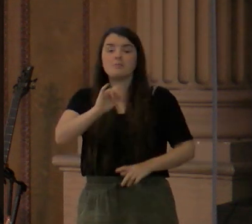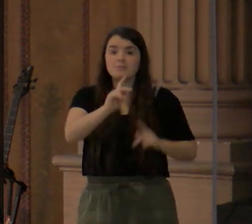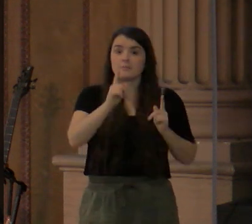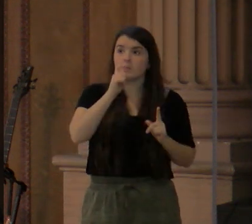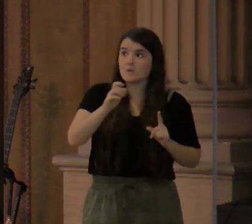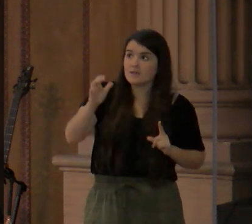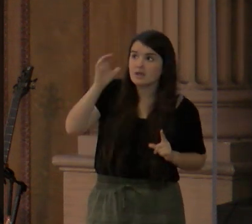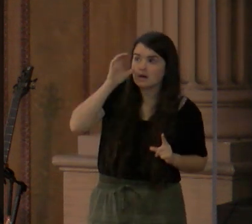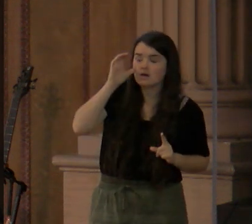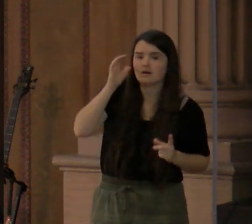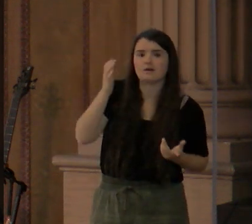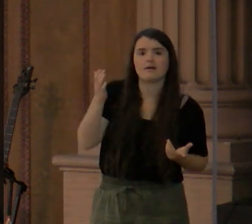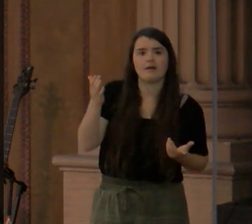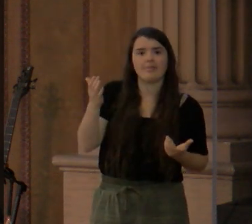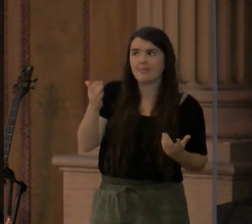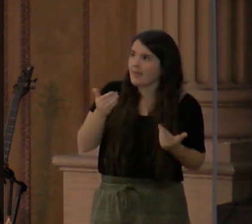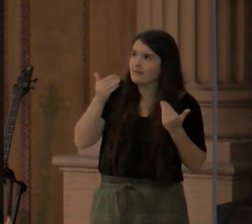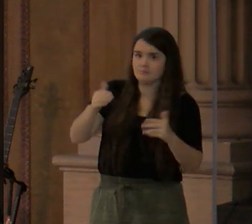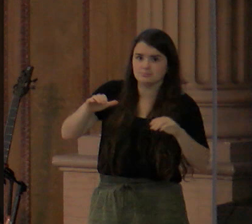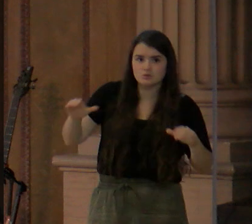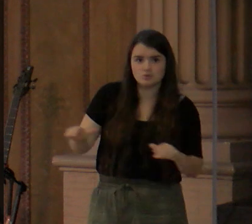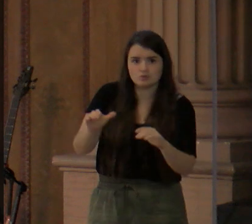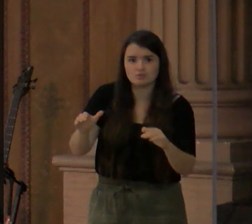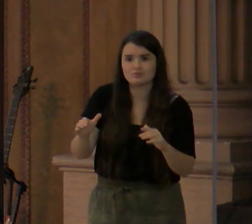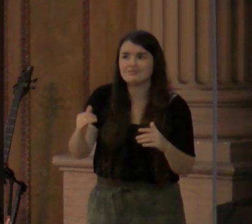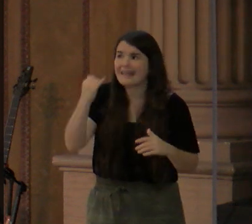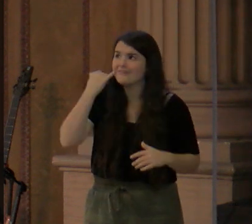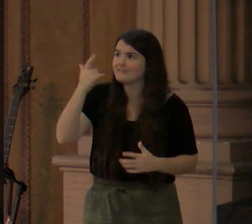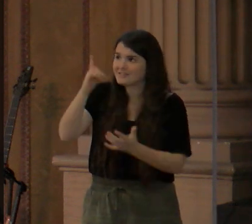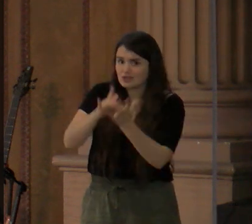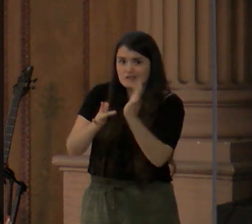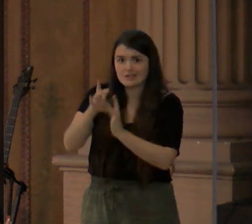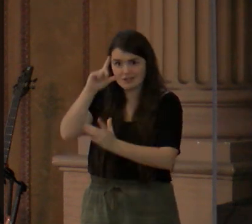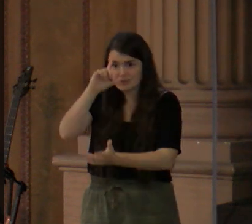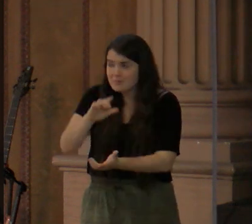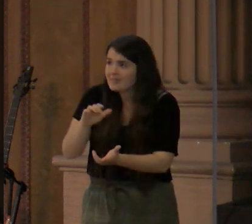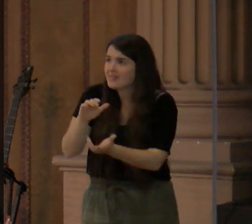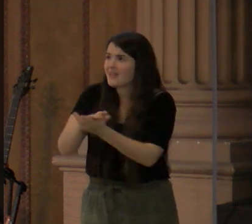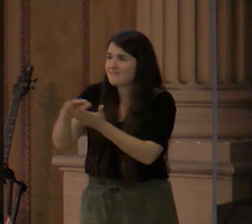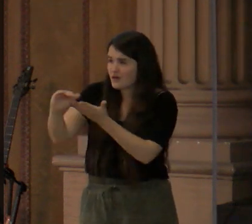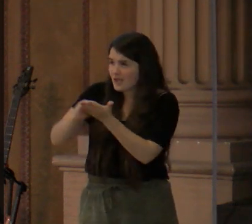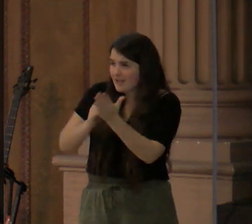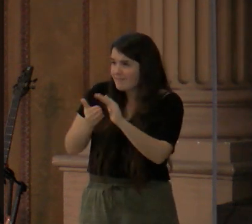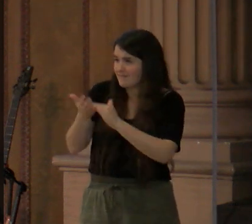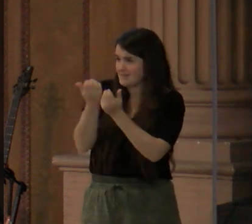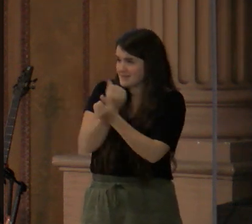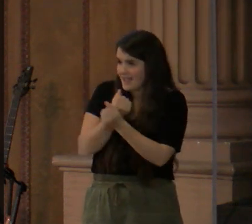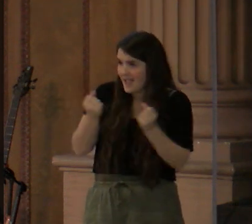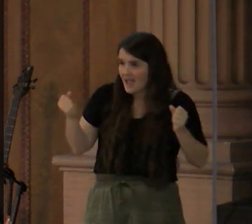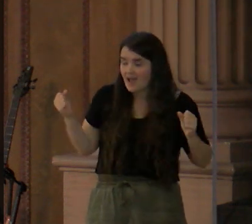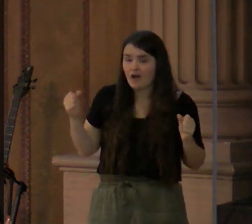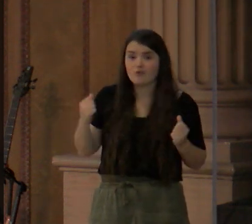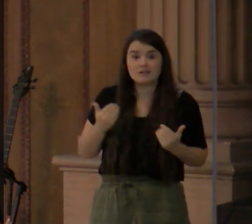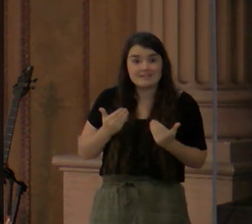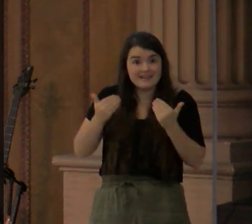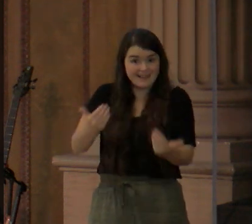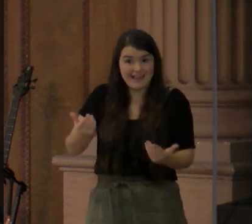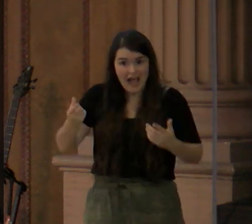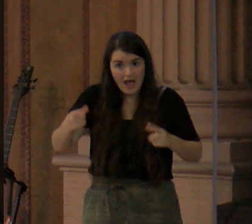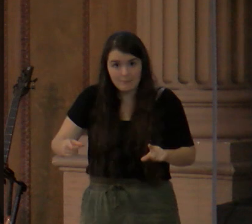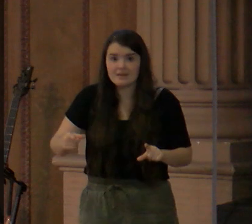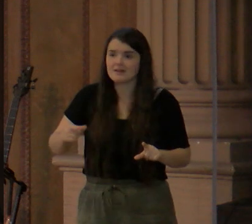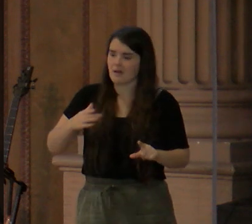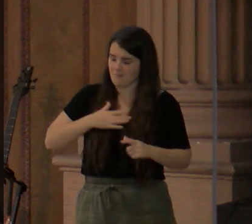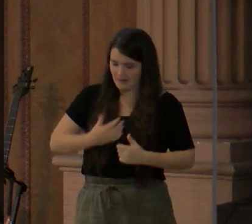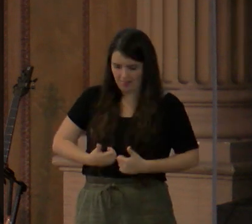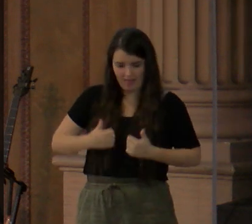If you believe in Jesus for forgiveness and salvation, then the response to that belief is building your house on the rock, which is hearing the